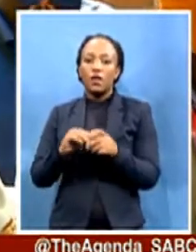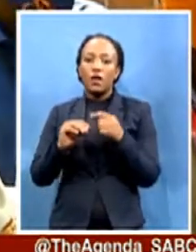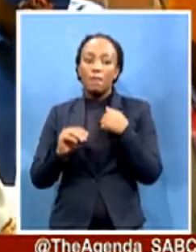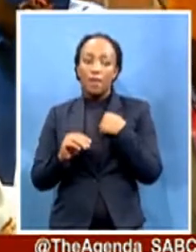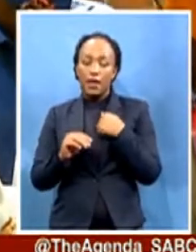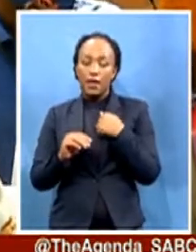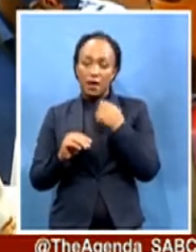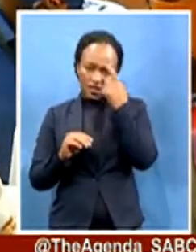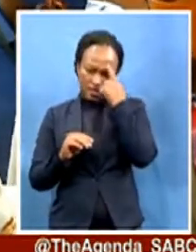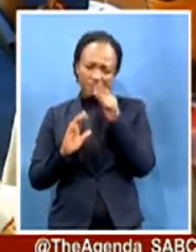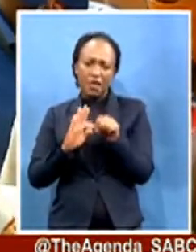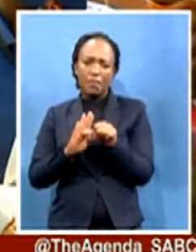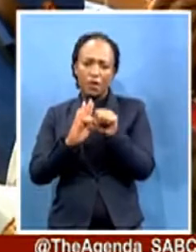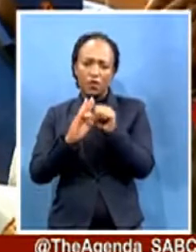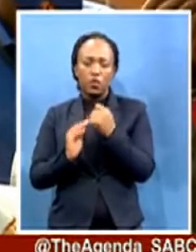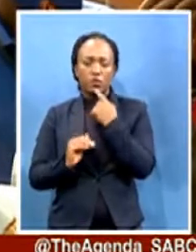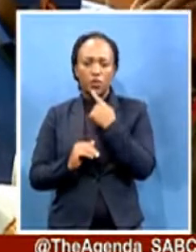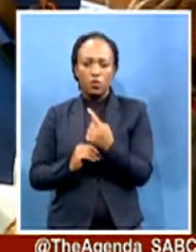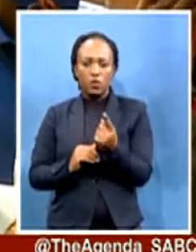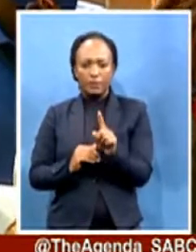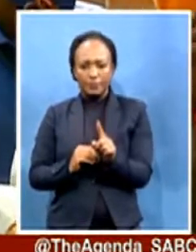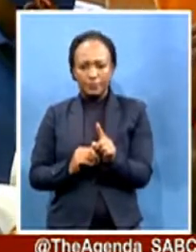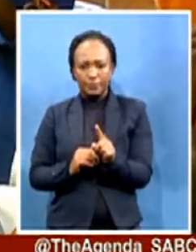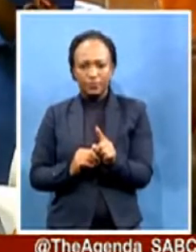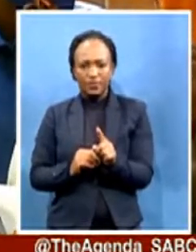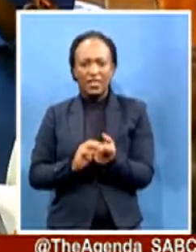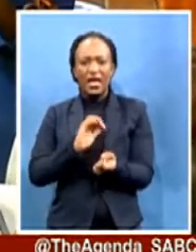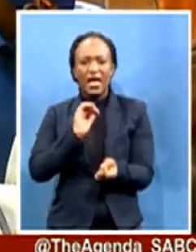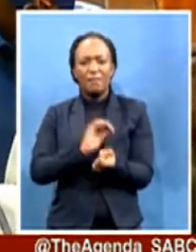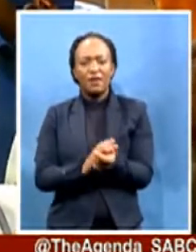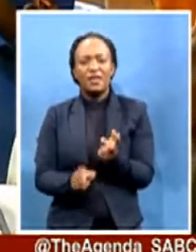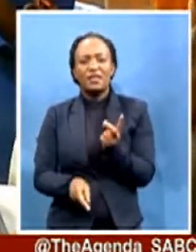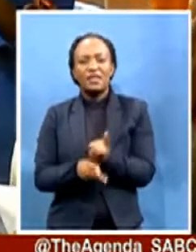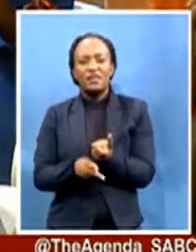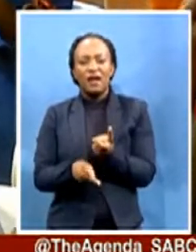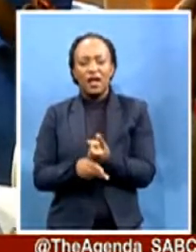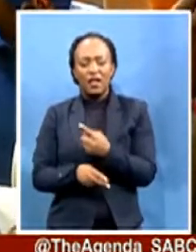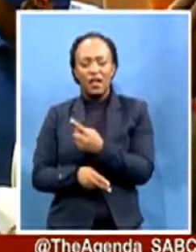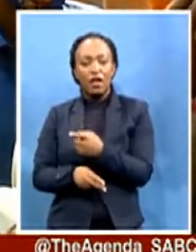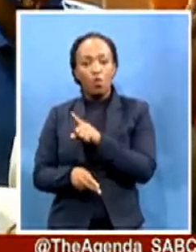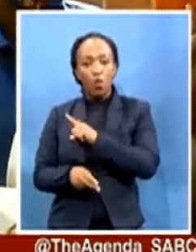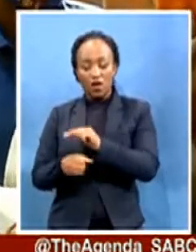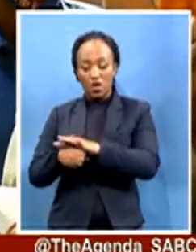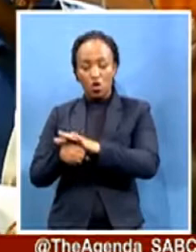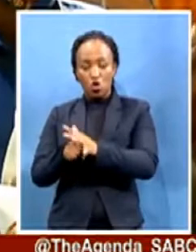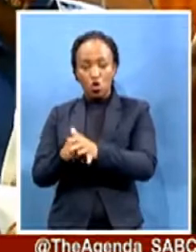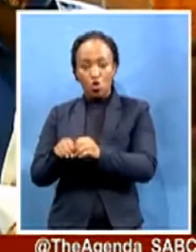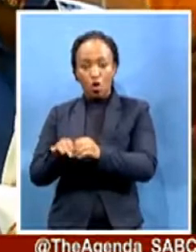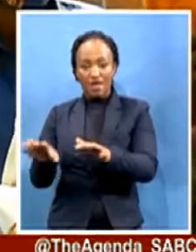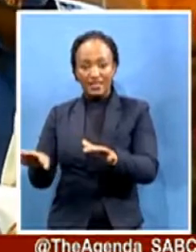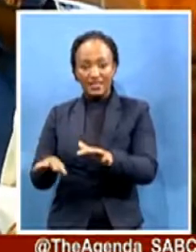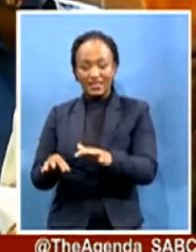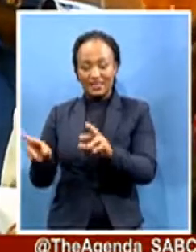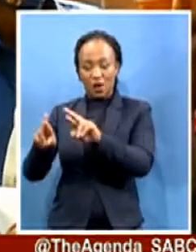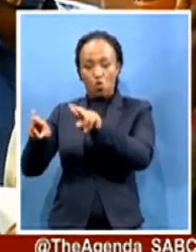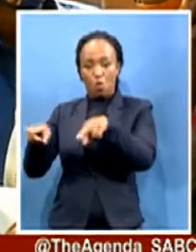happened in a very difficult ward, which is the COVID ward. We all are aware that the COVID situation that we're facing now,